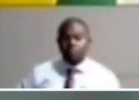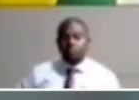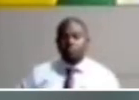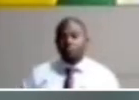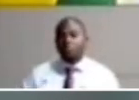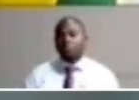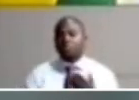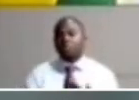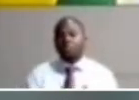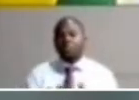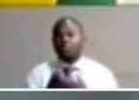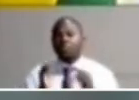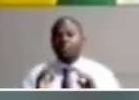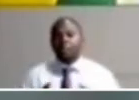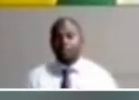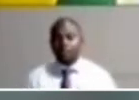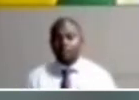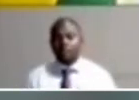carelessly.